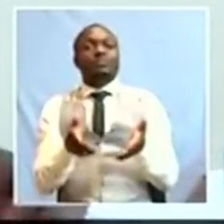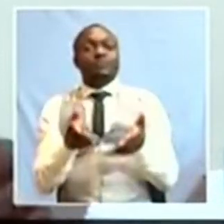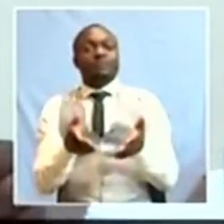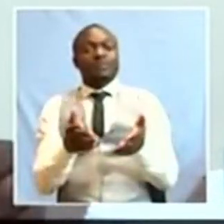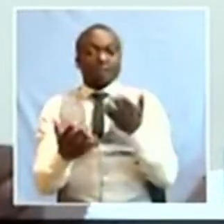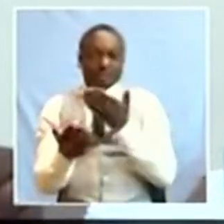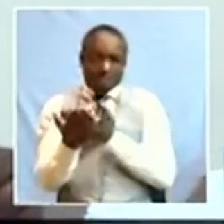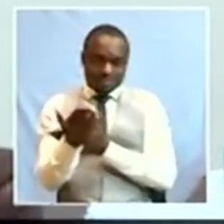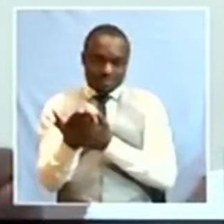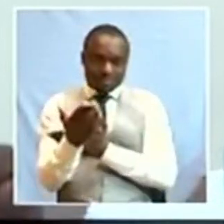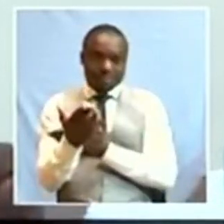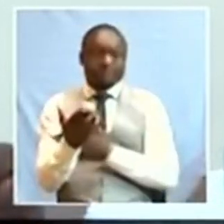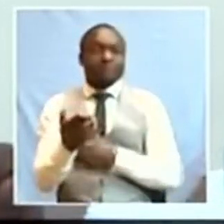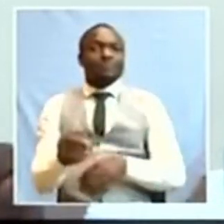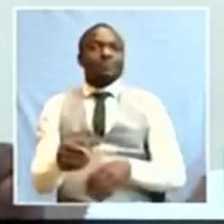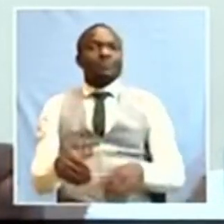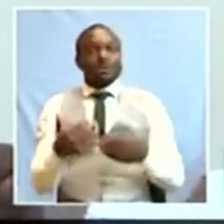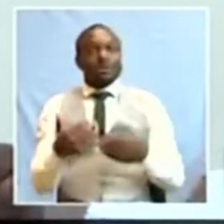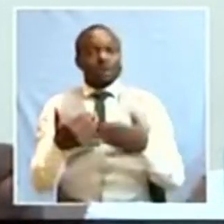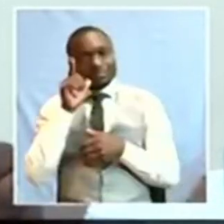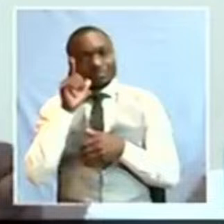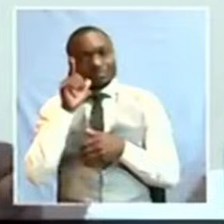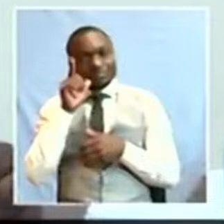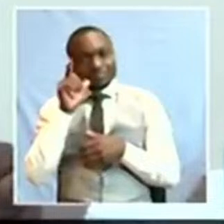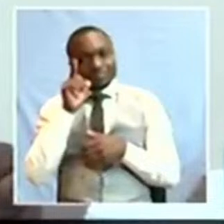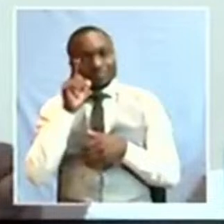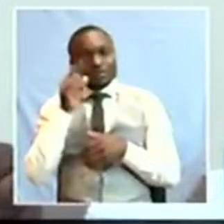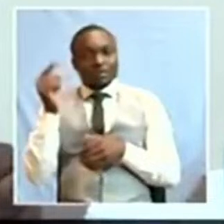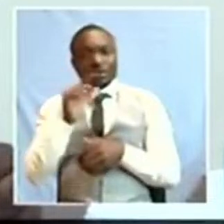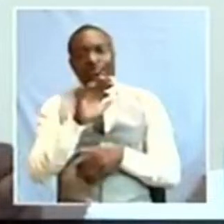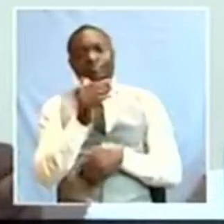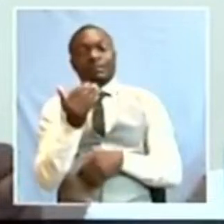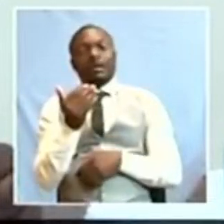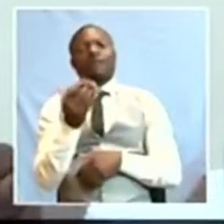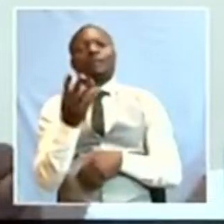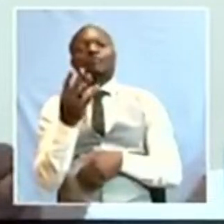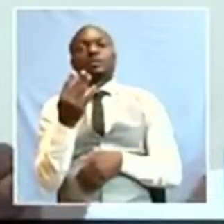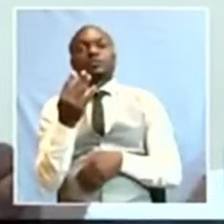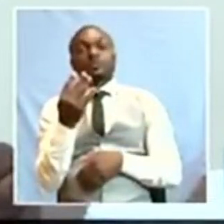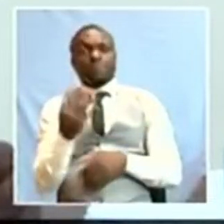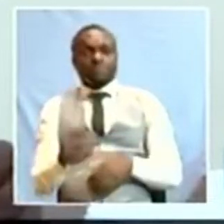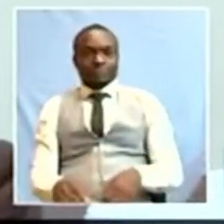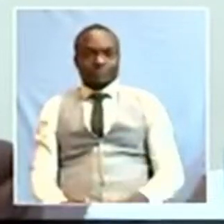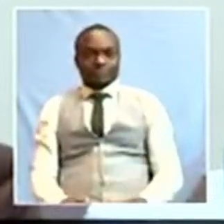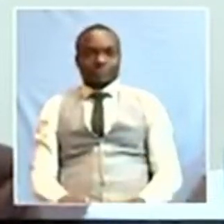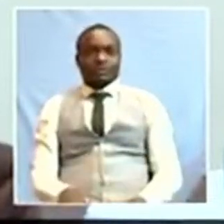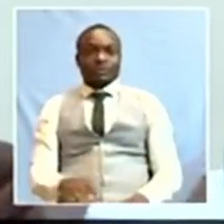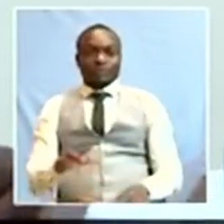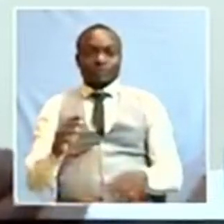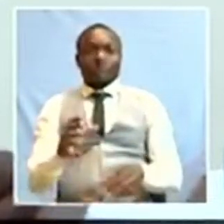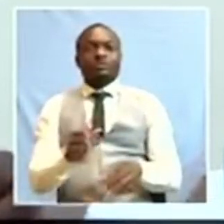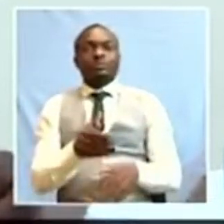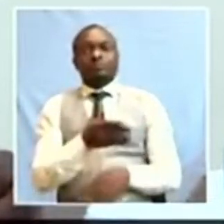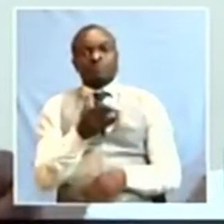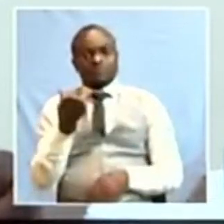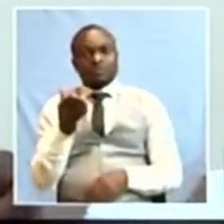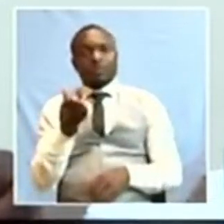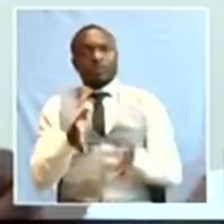in the morning to have lunch, and then we come back at 14 to get points of